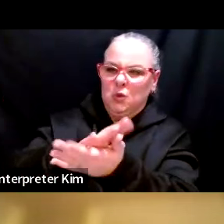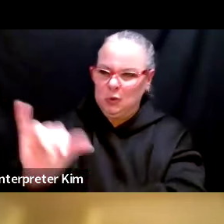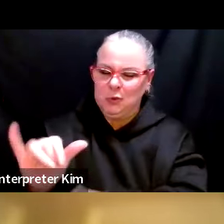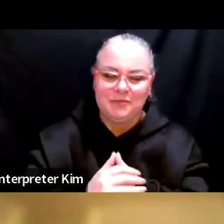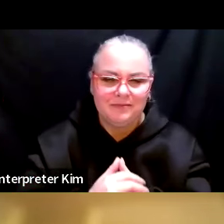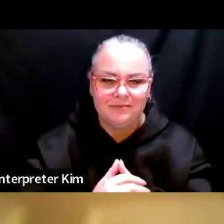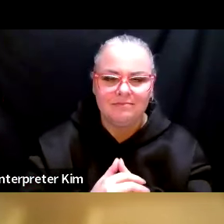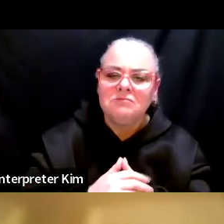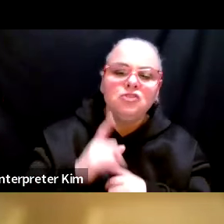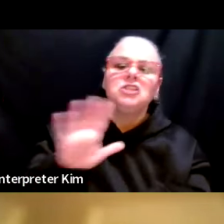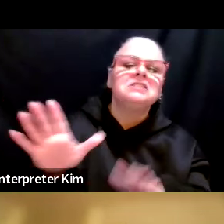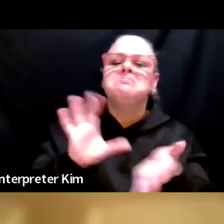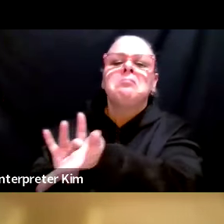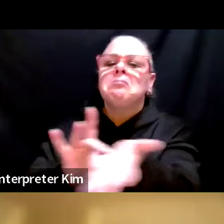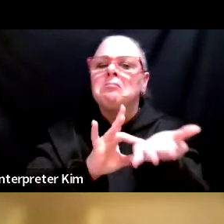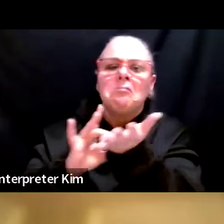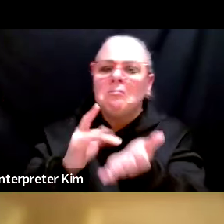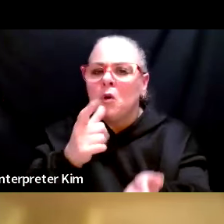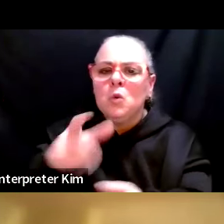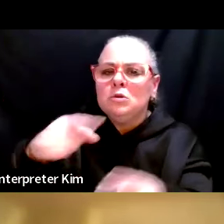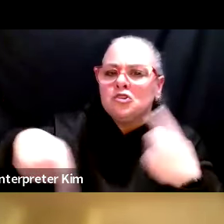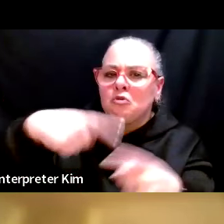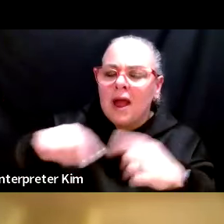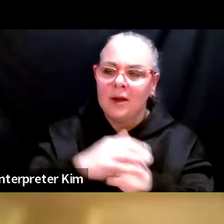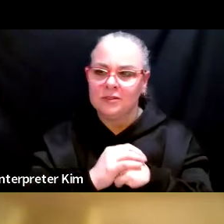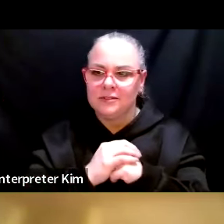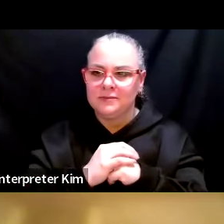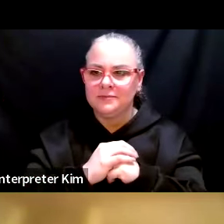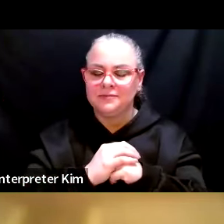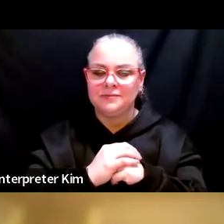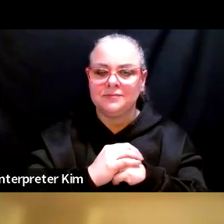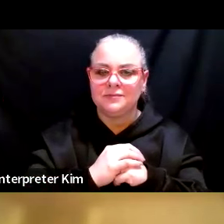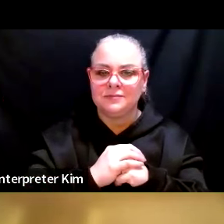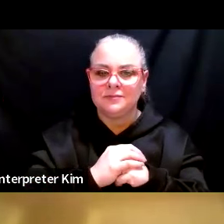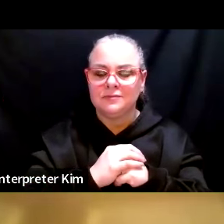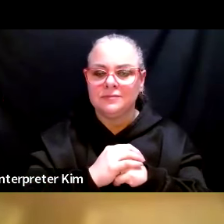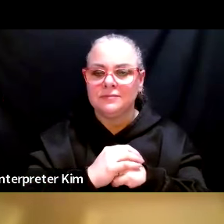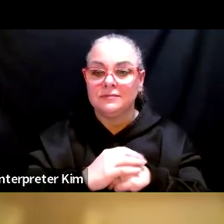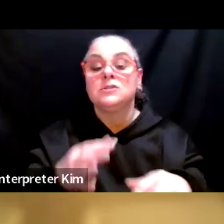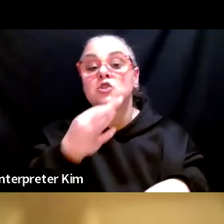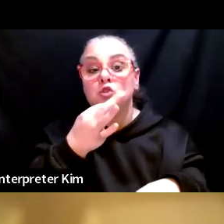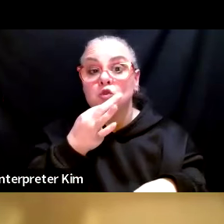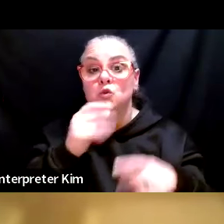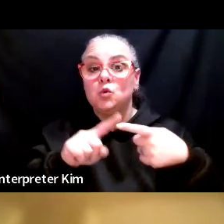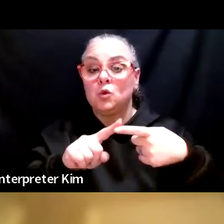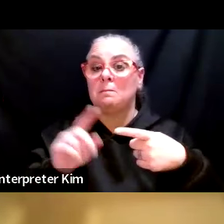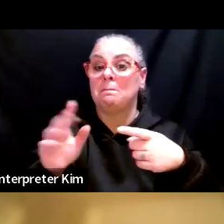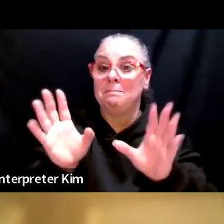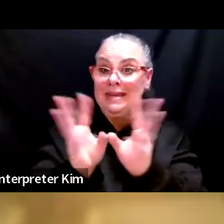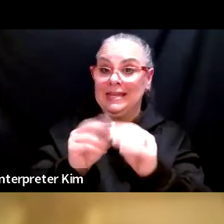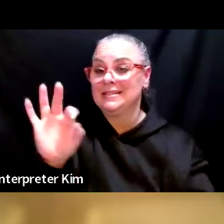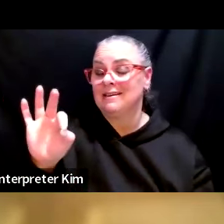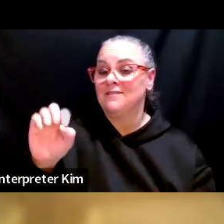can get a sense of who's out there. Just a couple of announcements of upcoming meetings. On